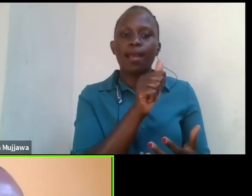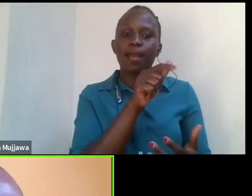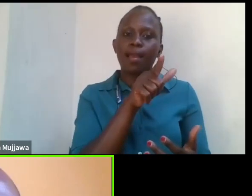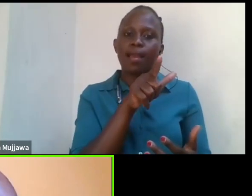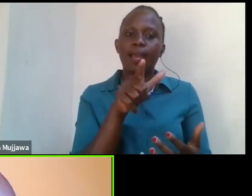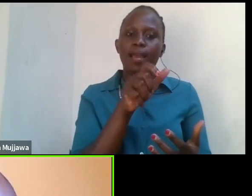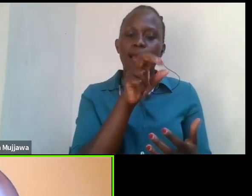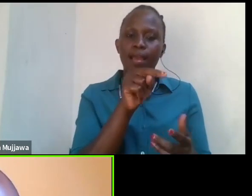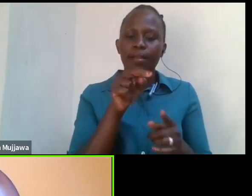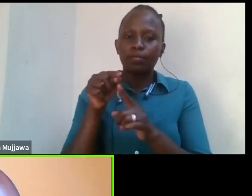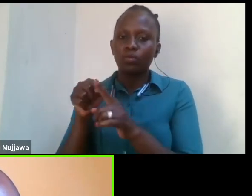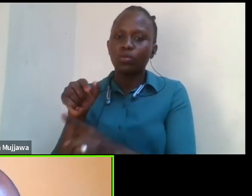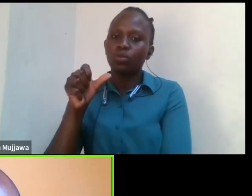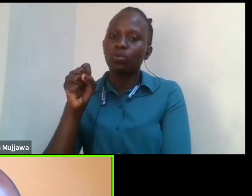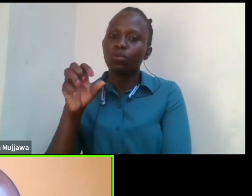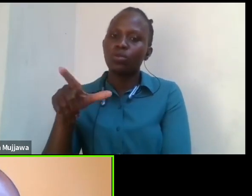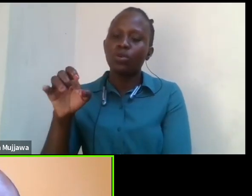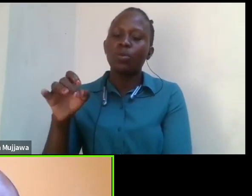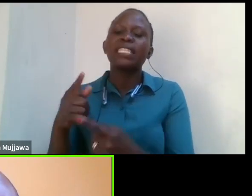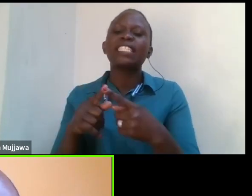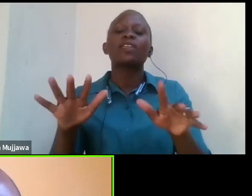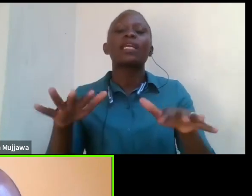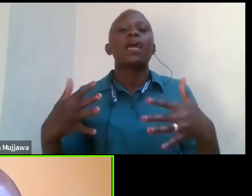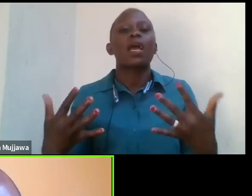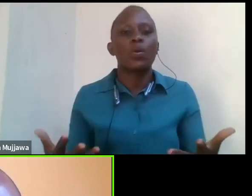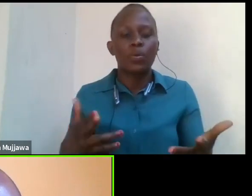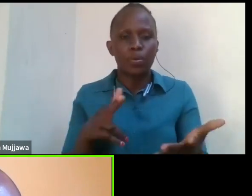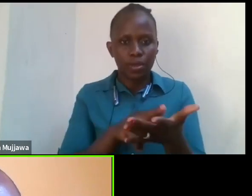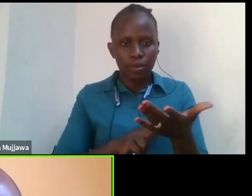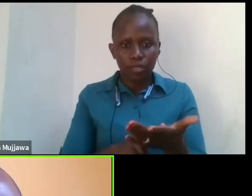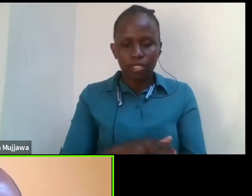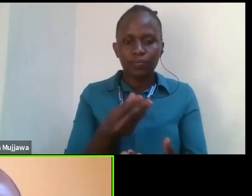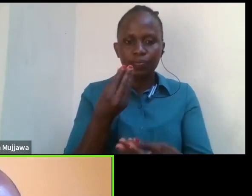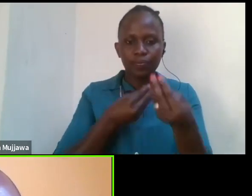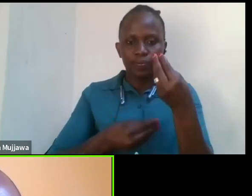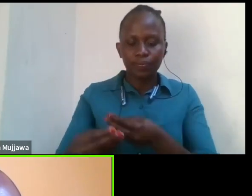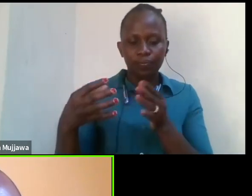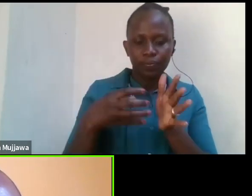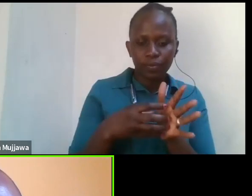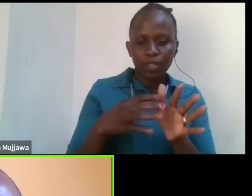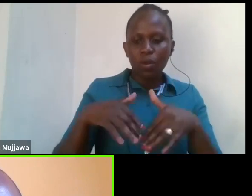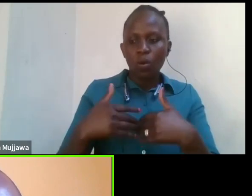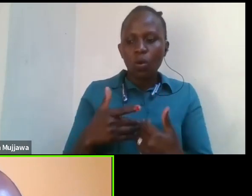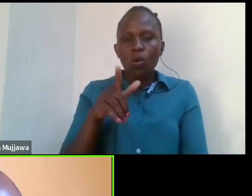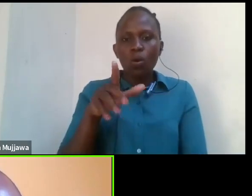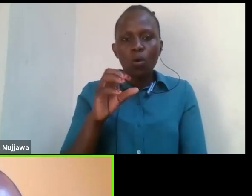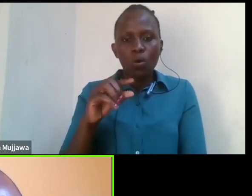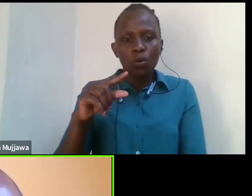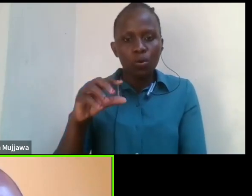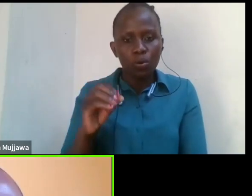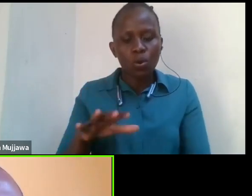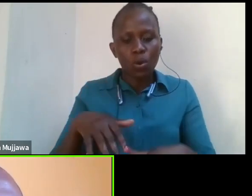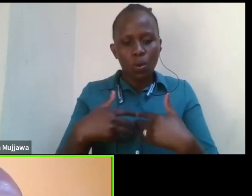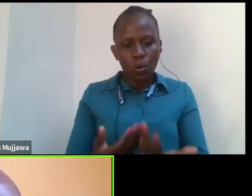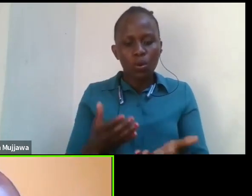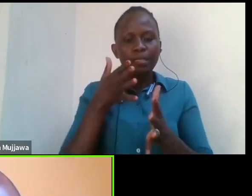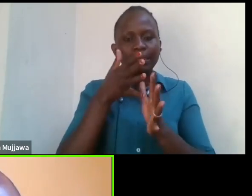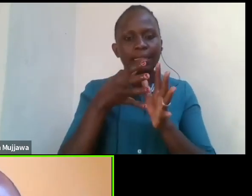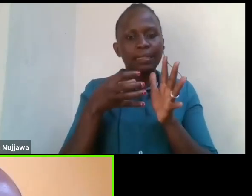to Solomon's product? By using trademarks, either logos, symbols,